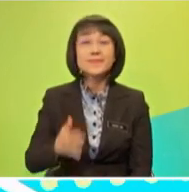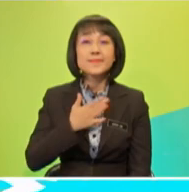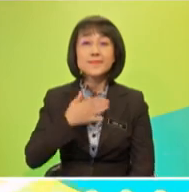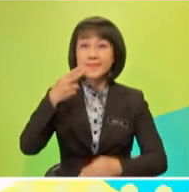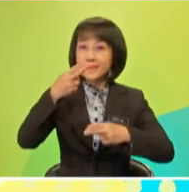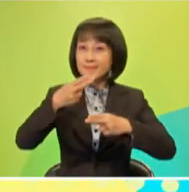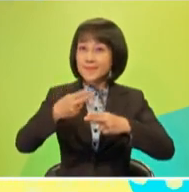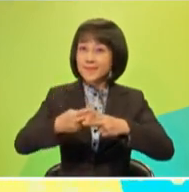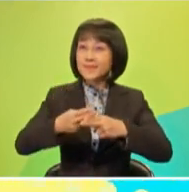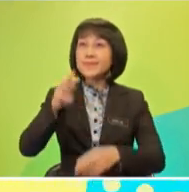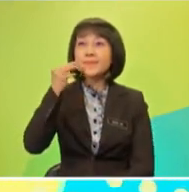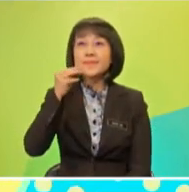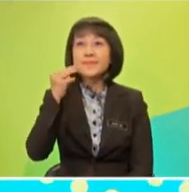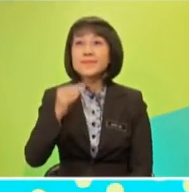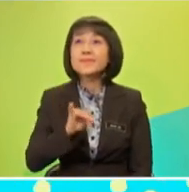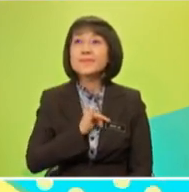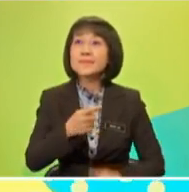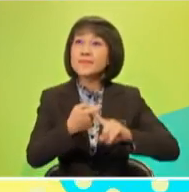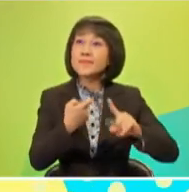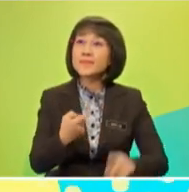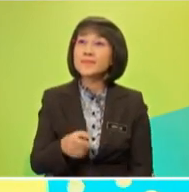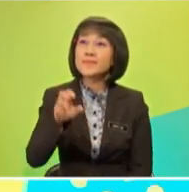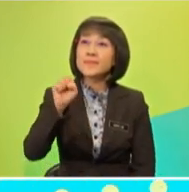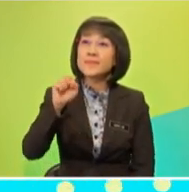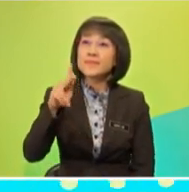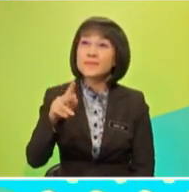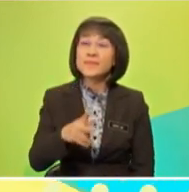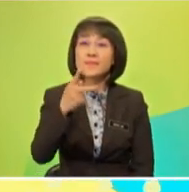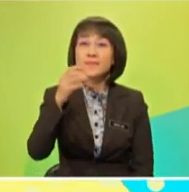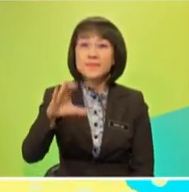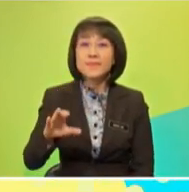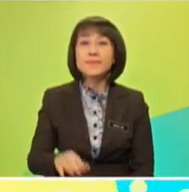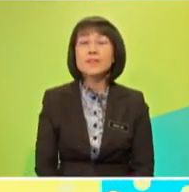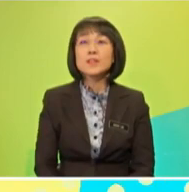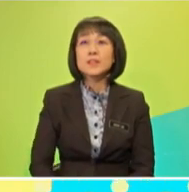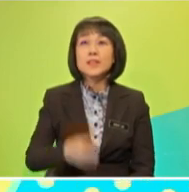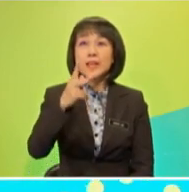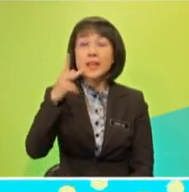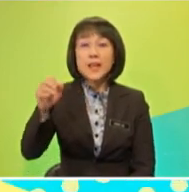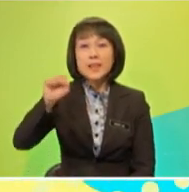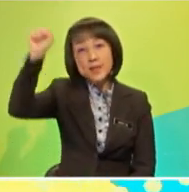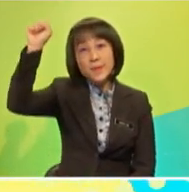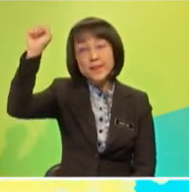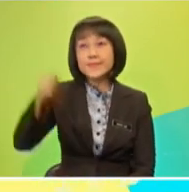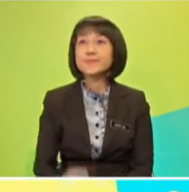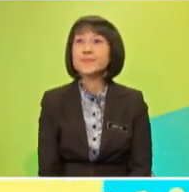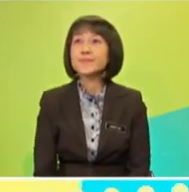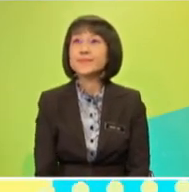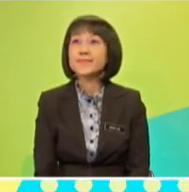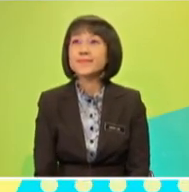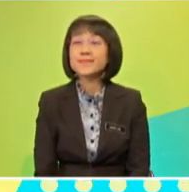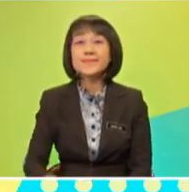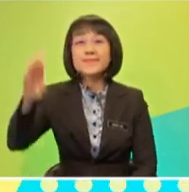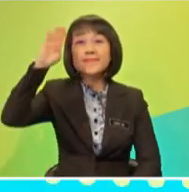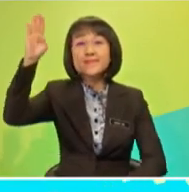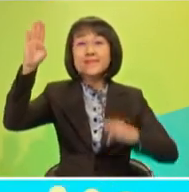is Megan, and I'm from SKKC, Kota Kinabalu, Sabah. Okay. Hi everyone, I want to